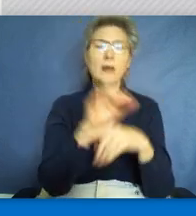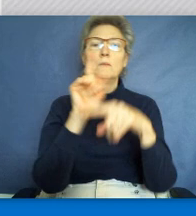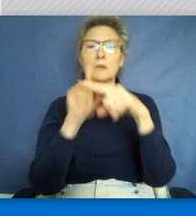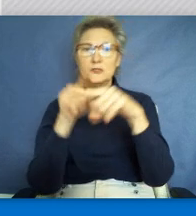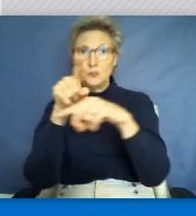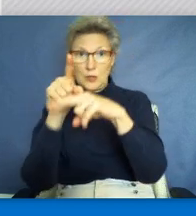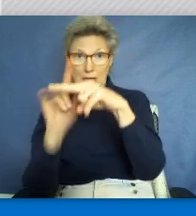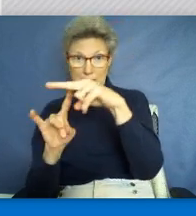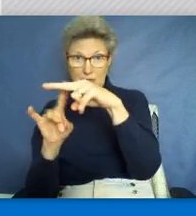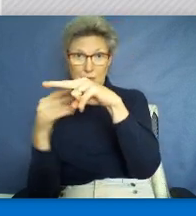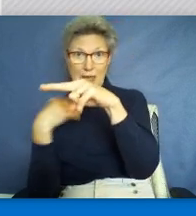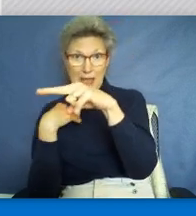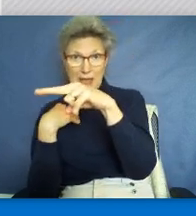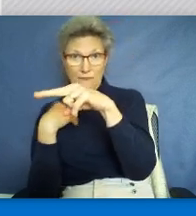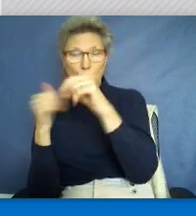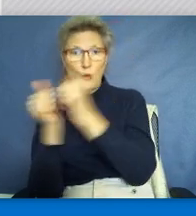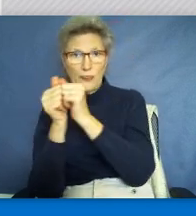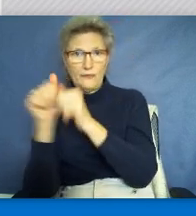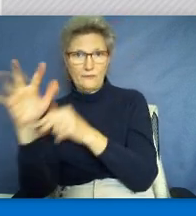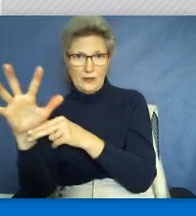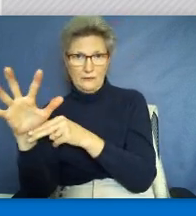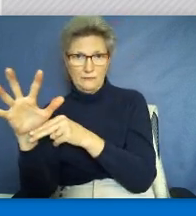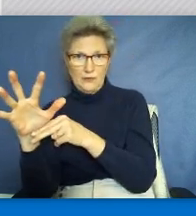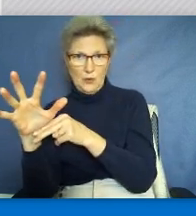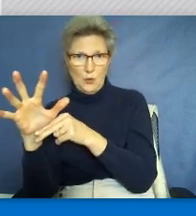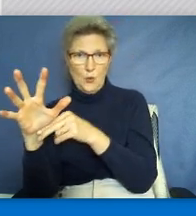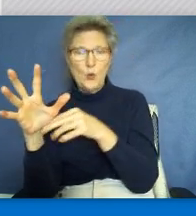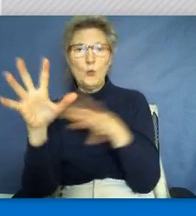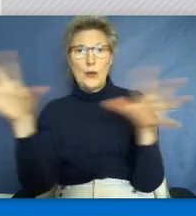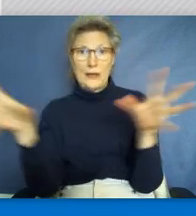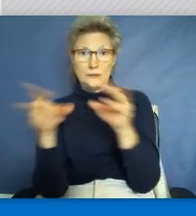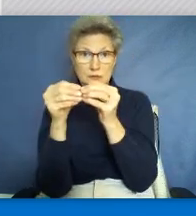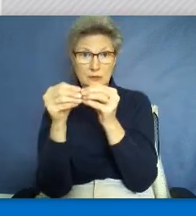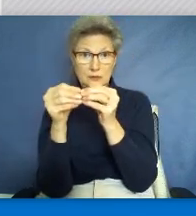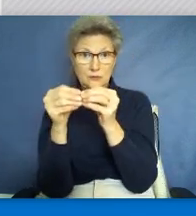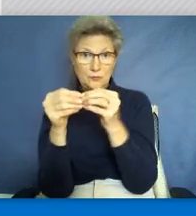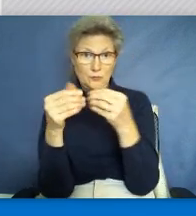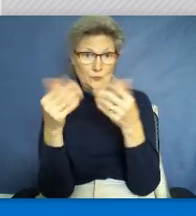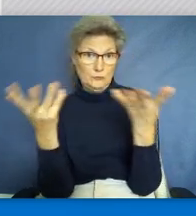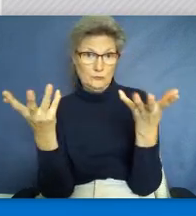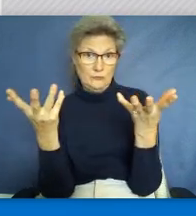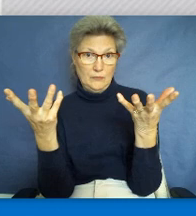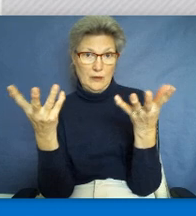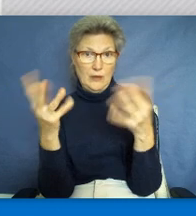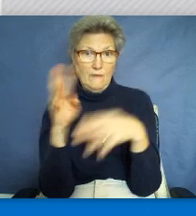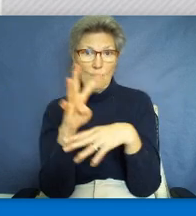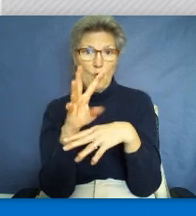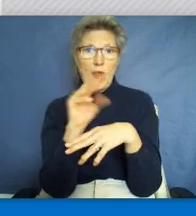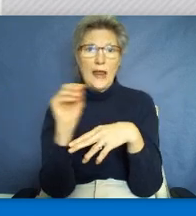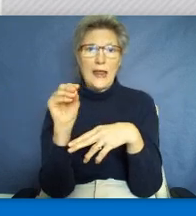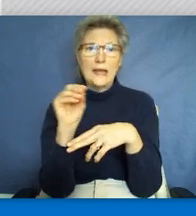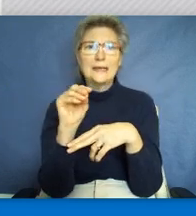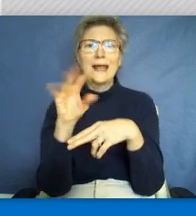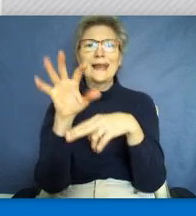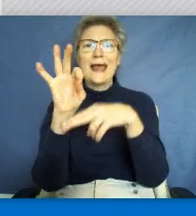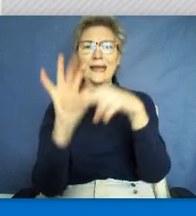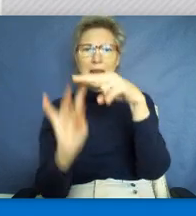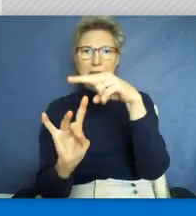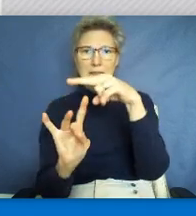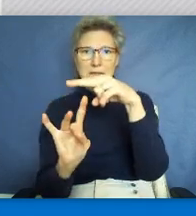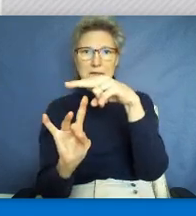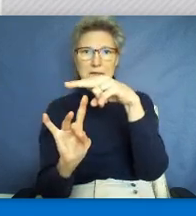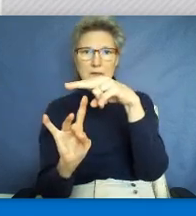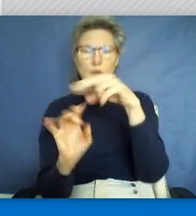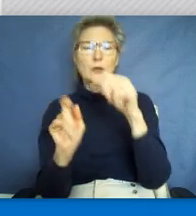1/8. Write that in there. What do we get when we add those together? 4 and